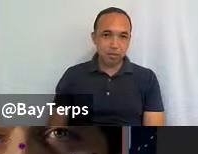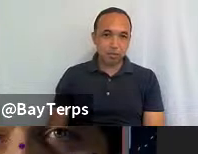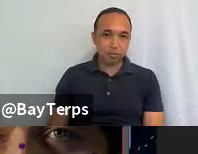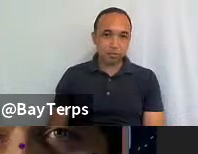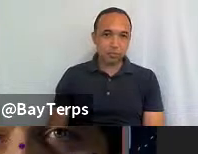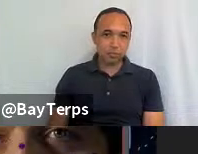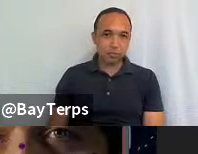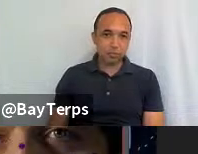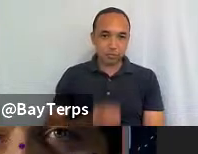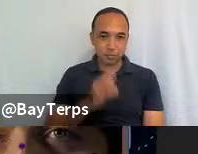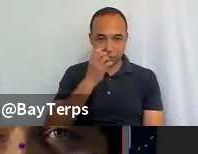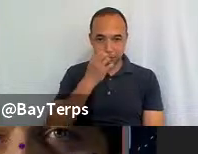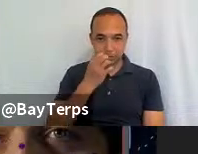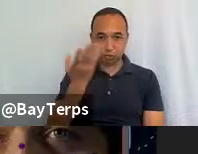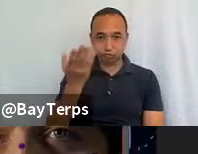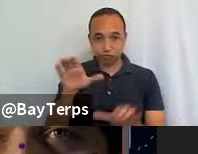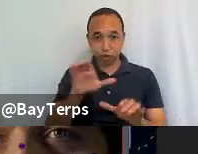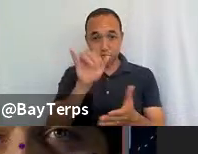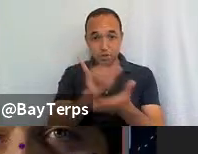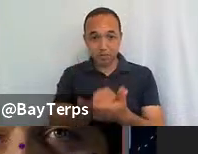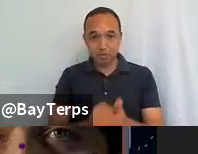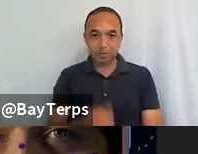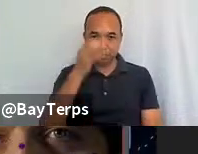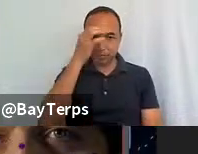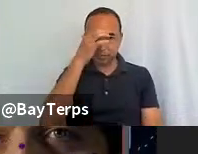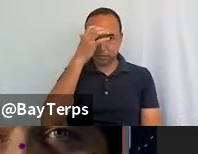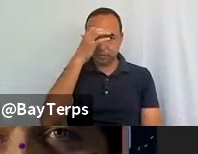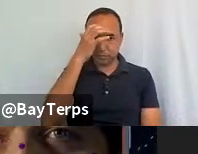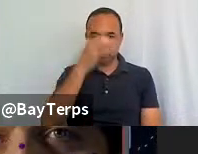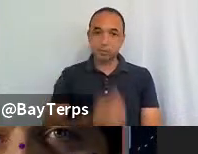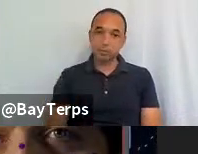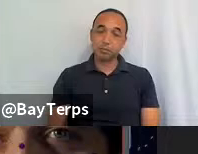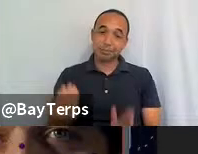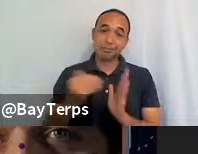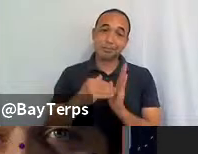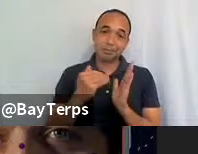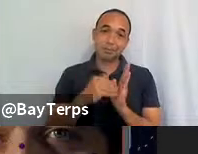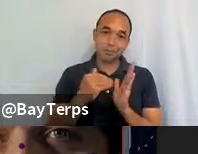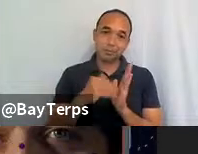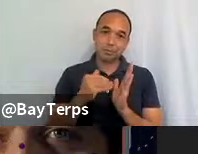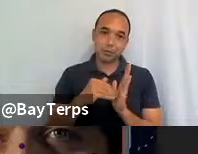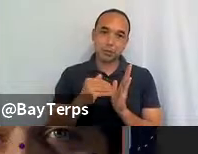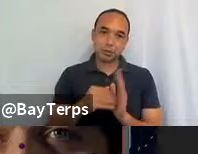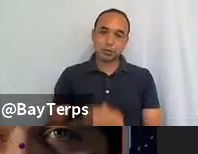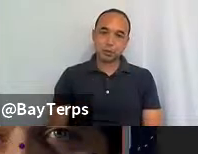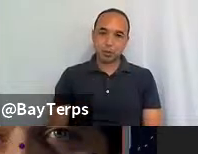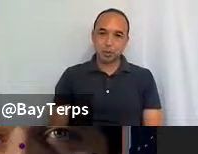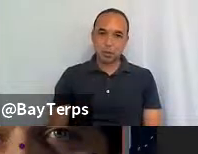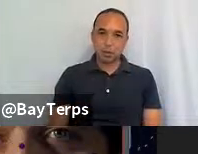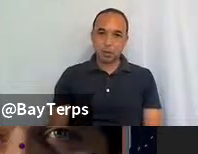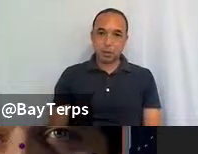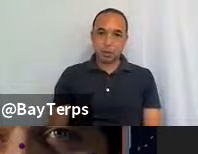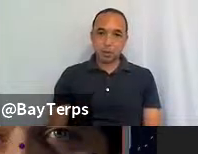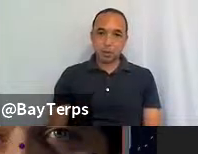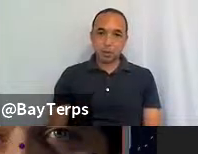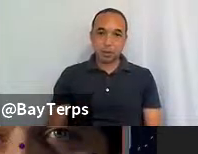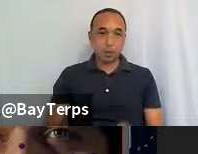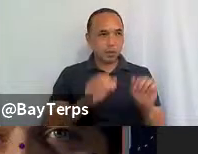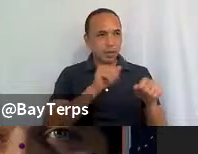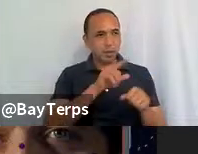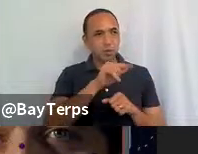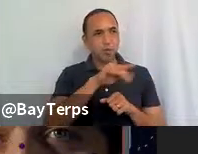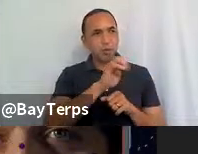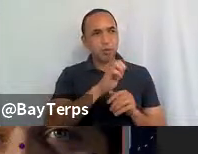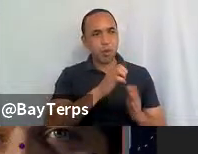And you just do that over and over again. Is it possible to clone stamp out various